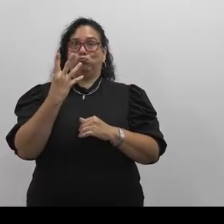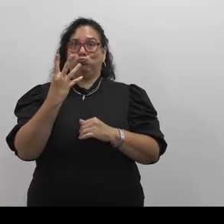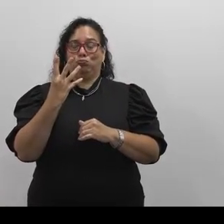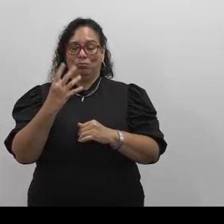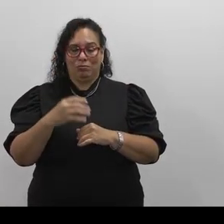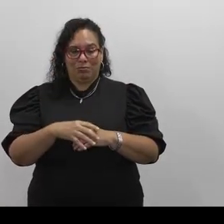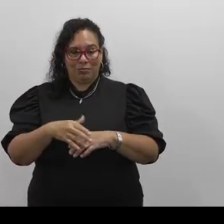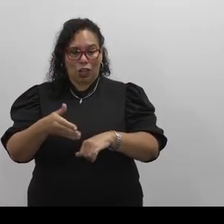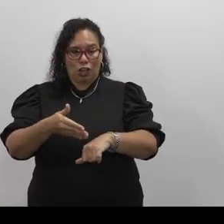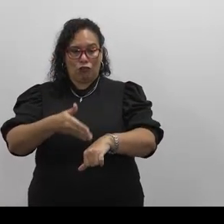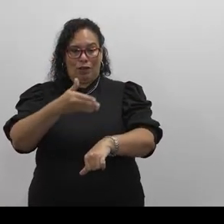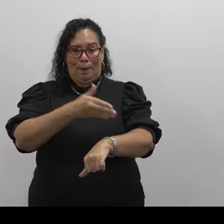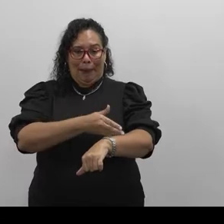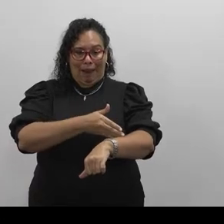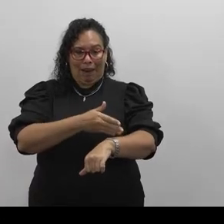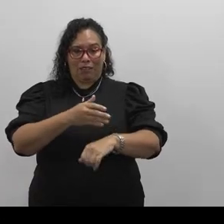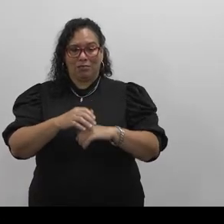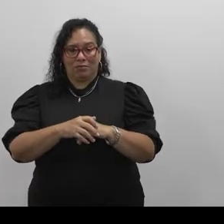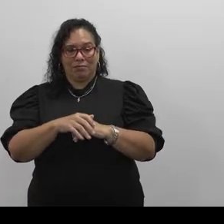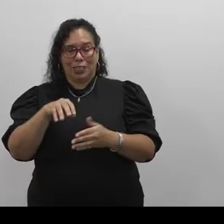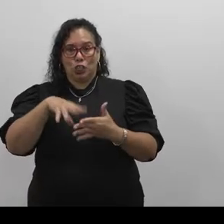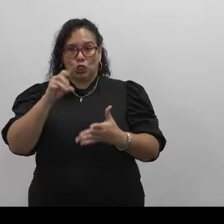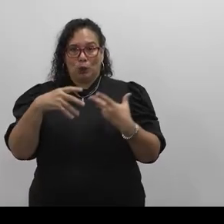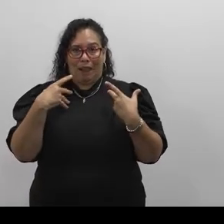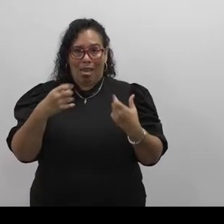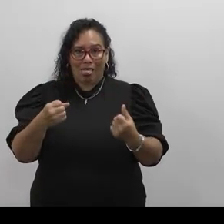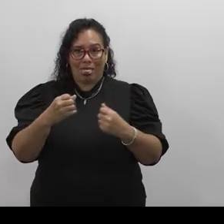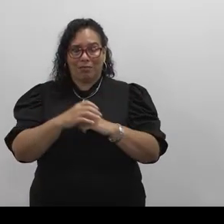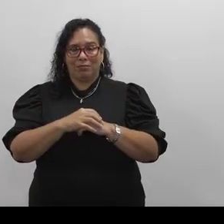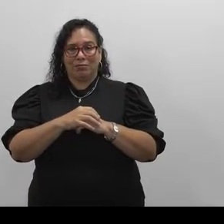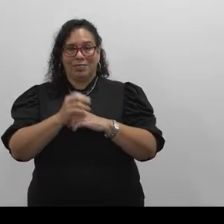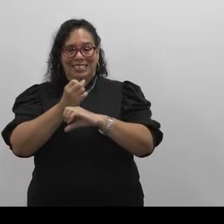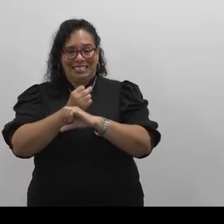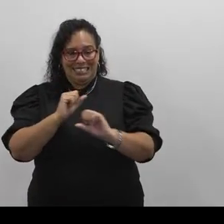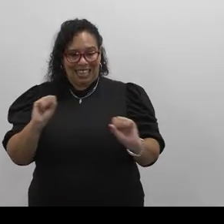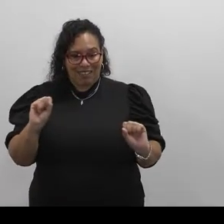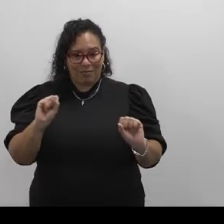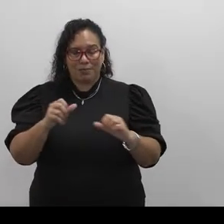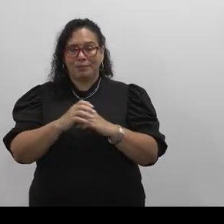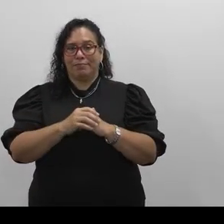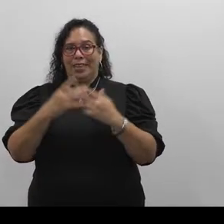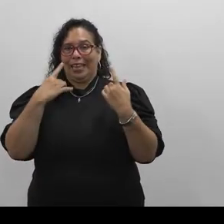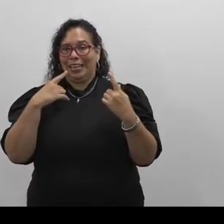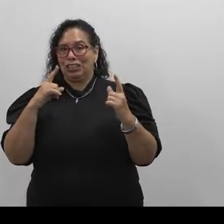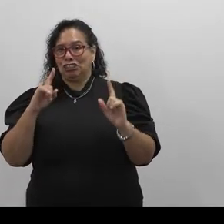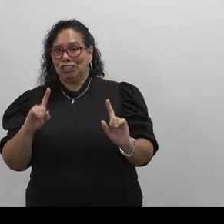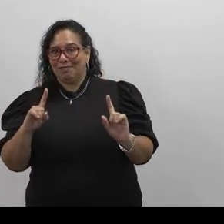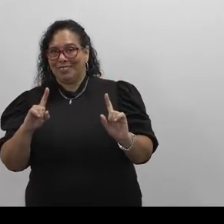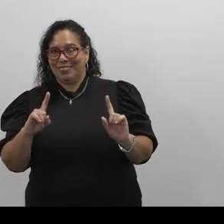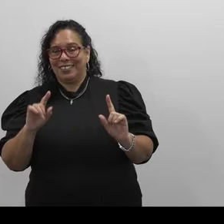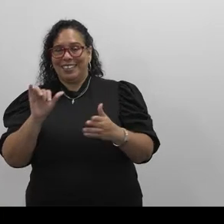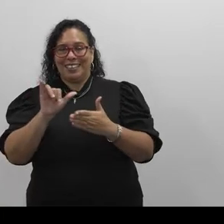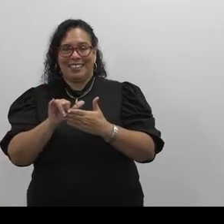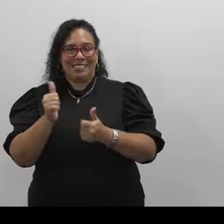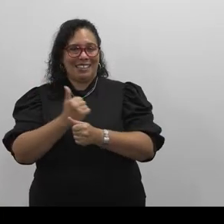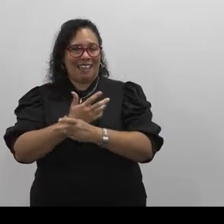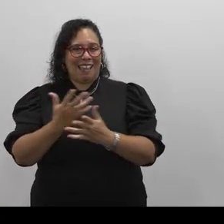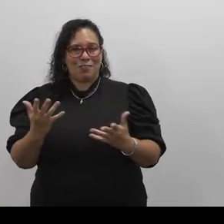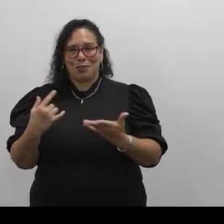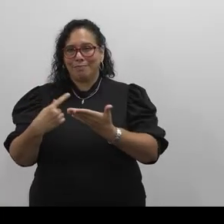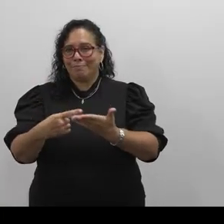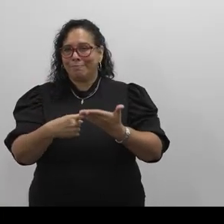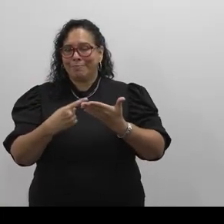Repair, student health, safety, achievement, right? These are all things we highlighted this morning via that particular